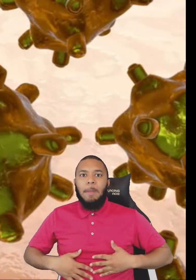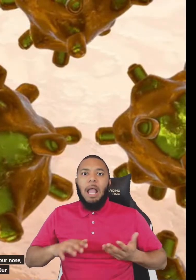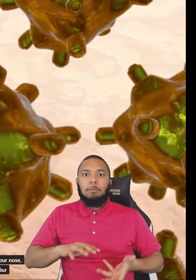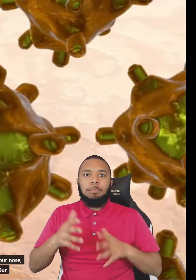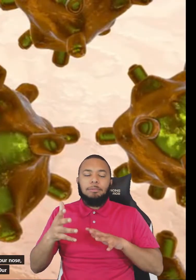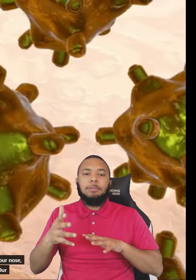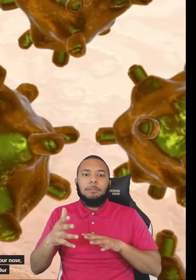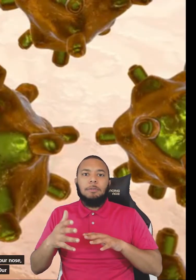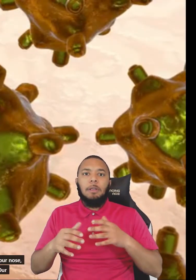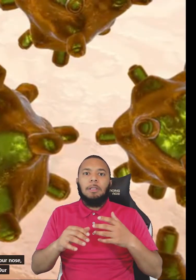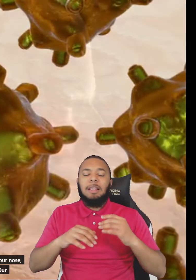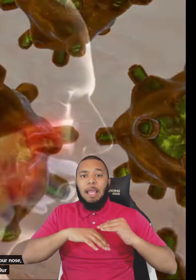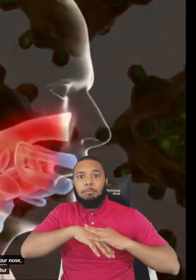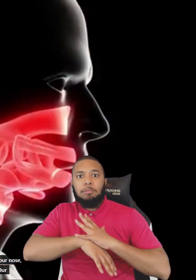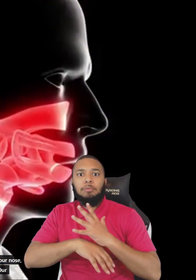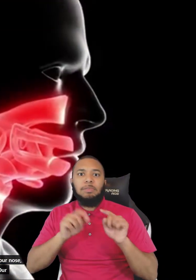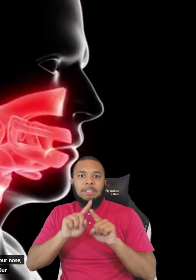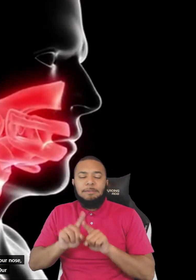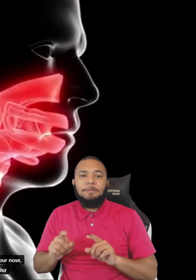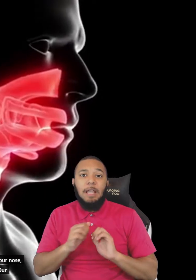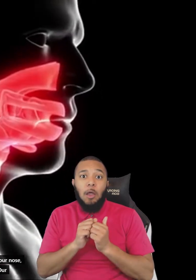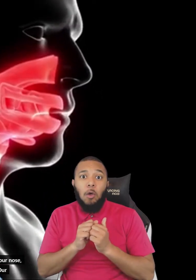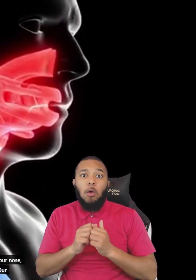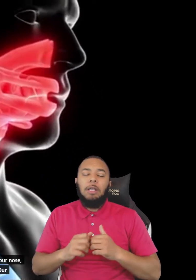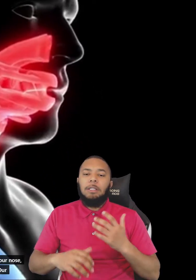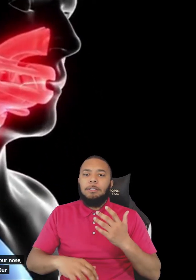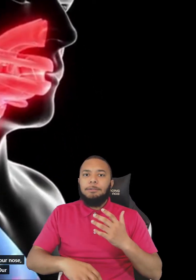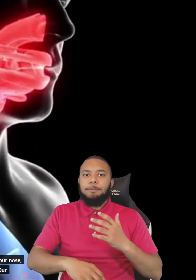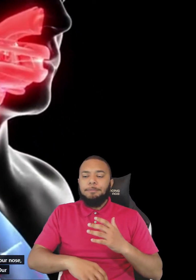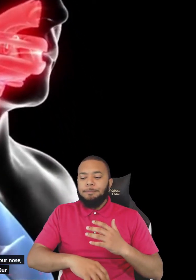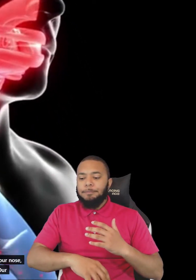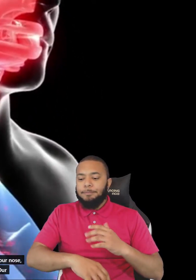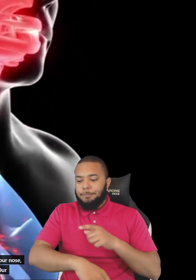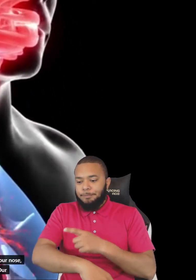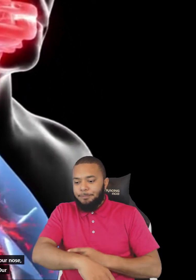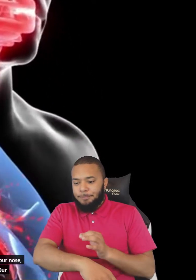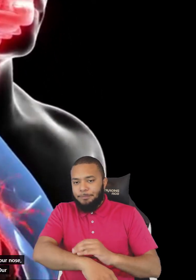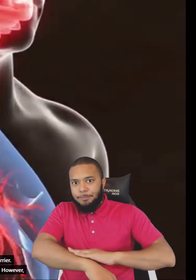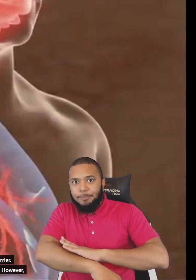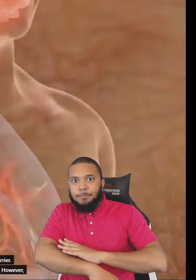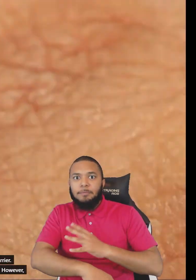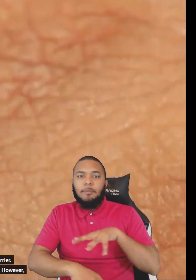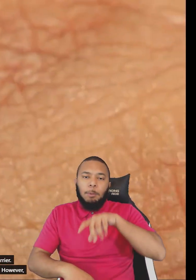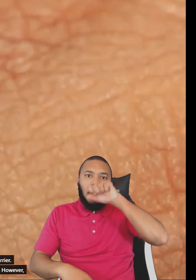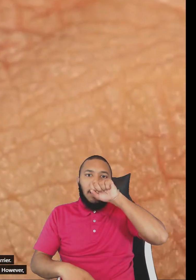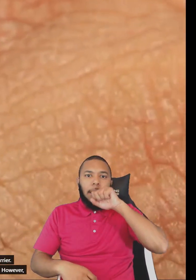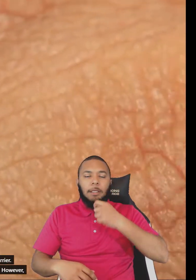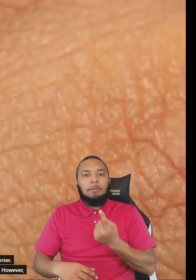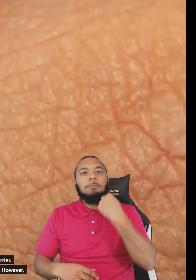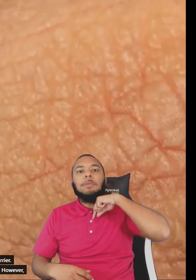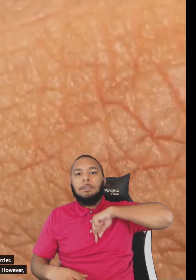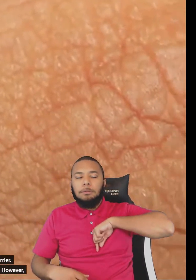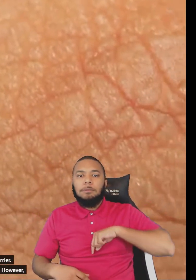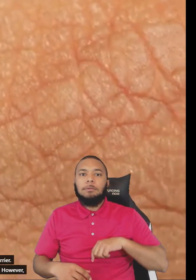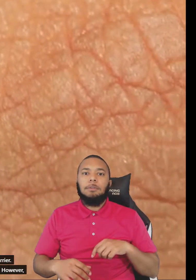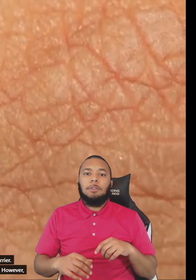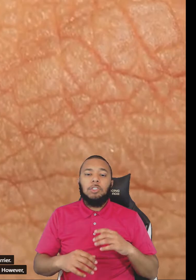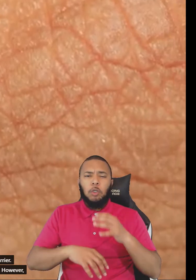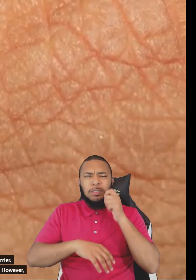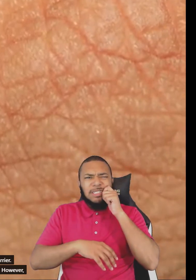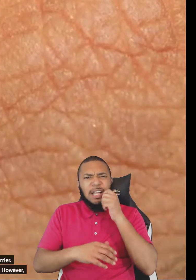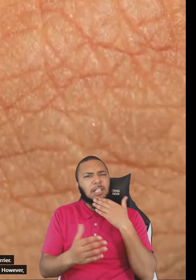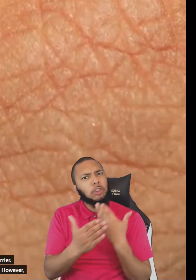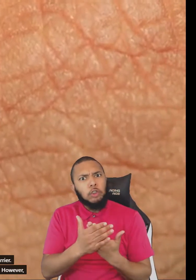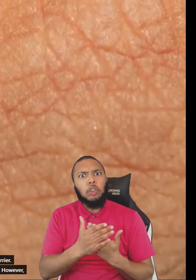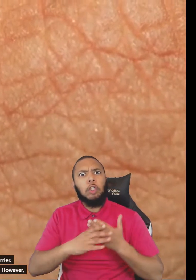skin, being breathed in through our nose, through our mouth. Our skin is a pretty good barrier. It's not going to